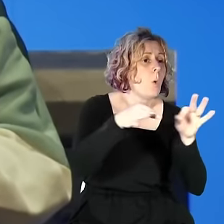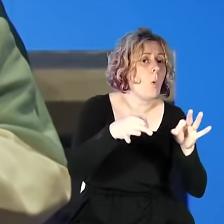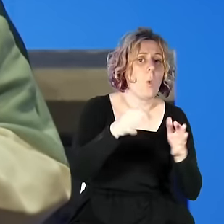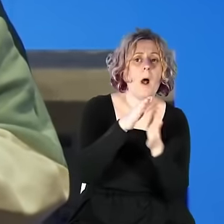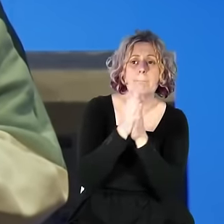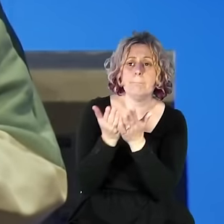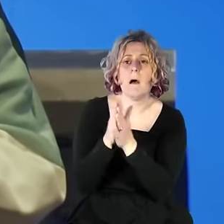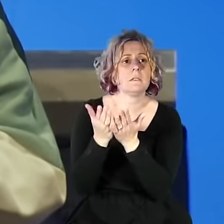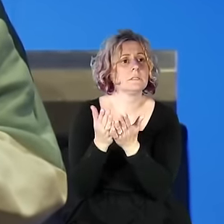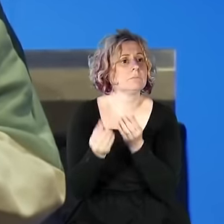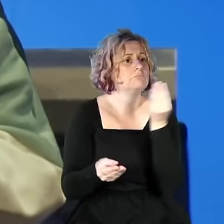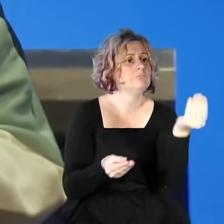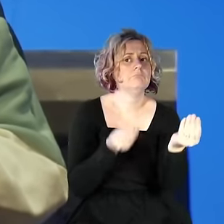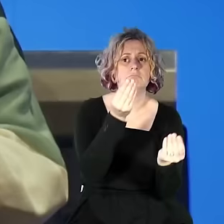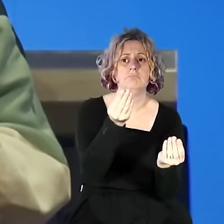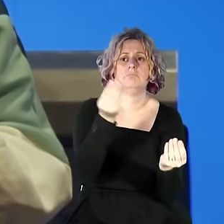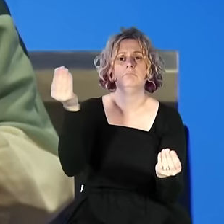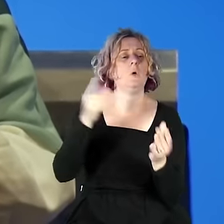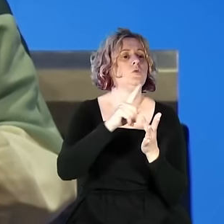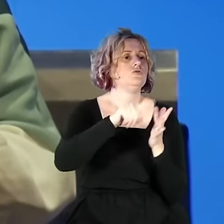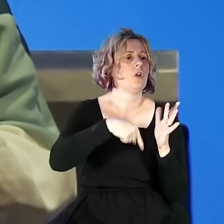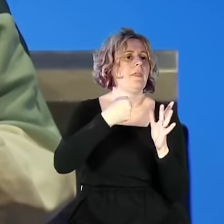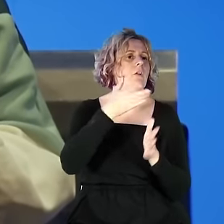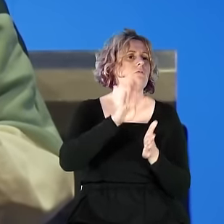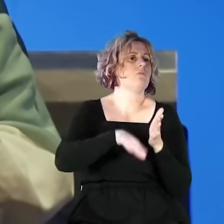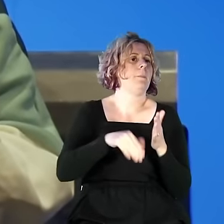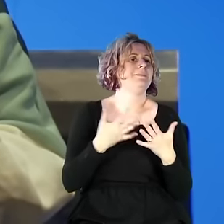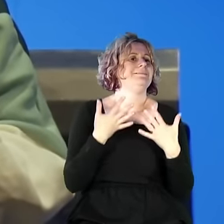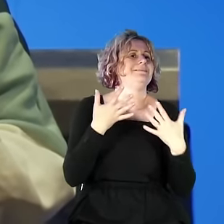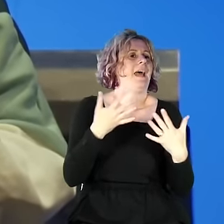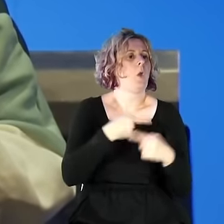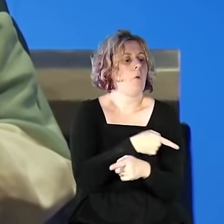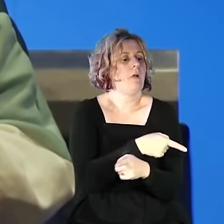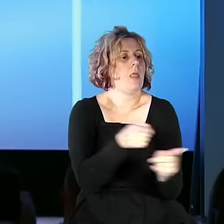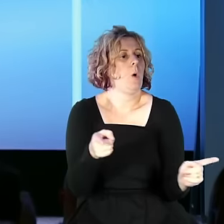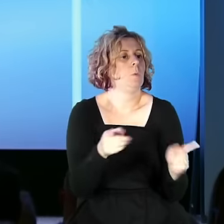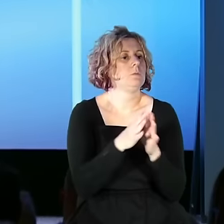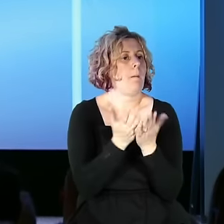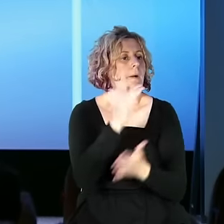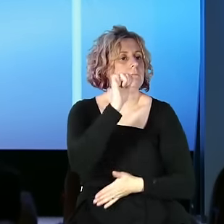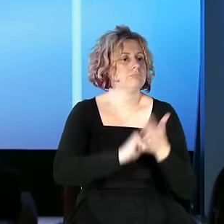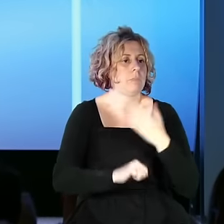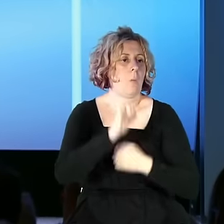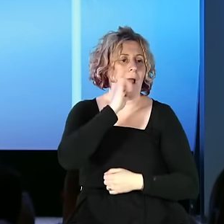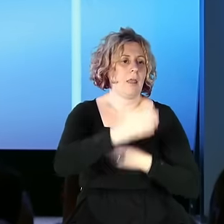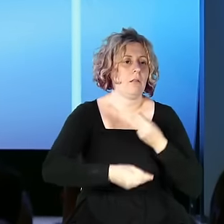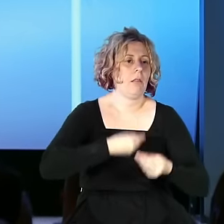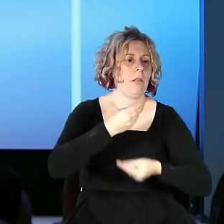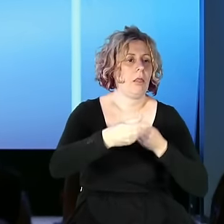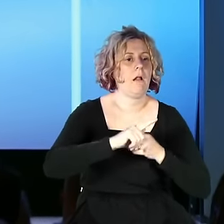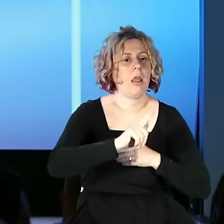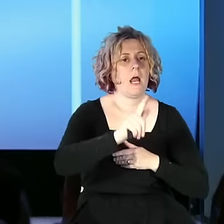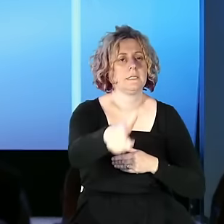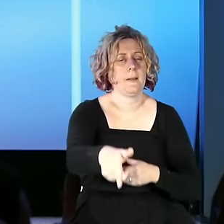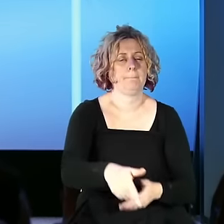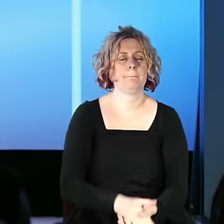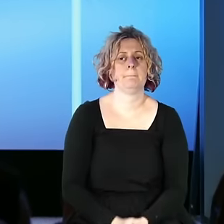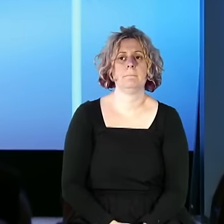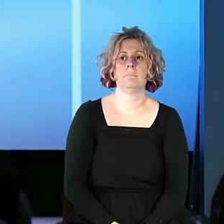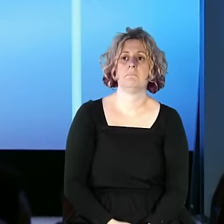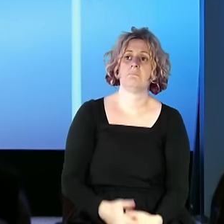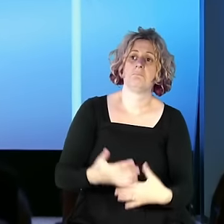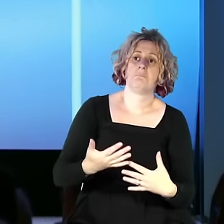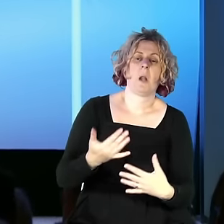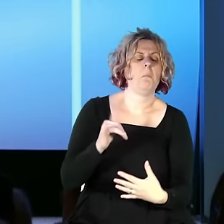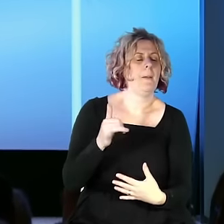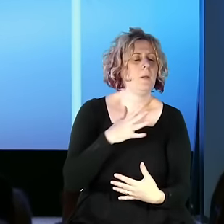And Jonathan from 10 of Those will be able to tell you more about what's on offer. If you're looking for space to process and